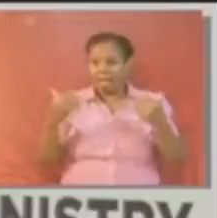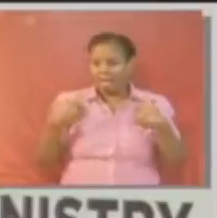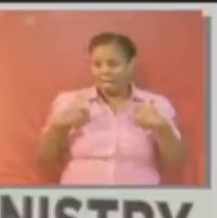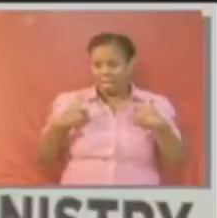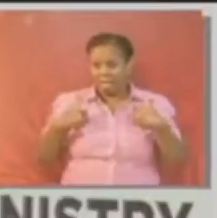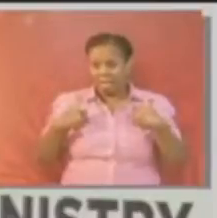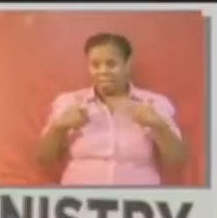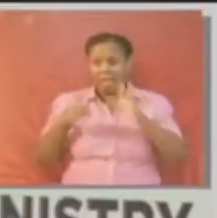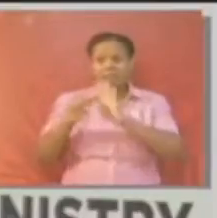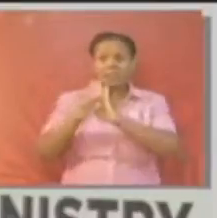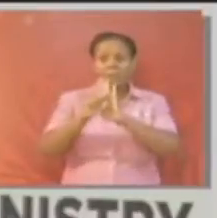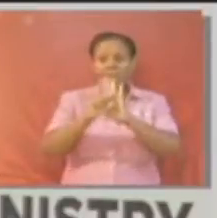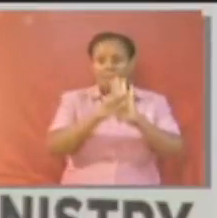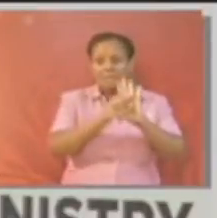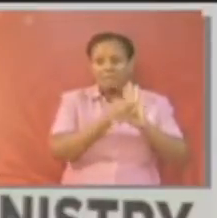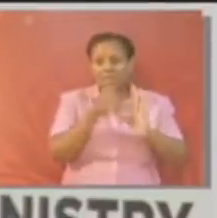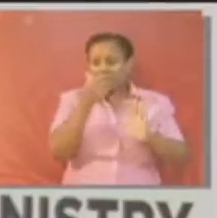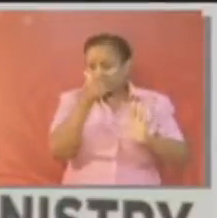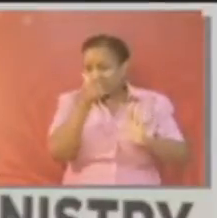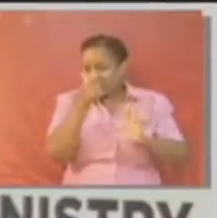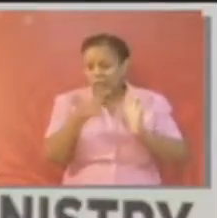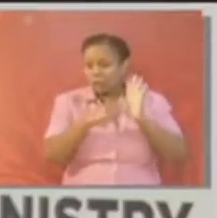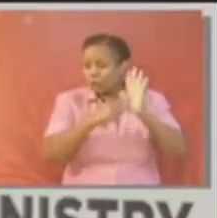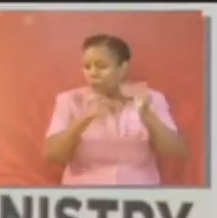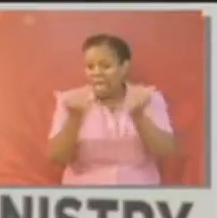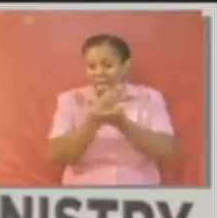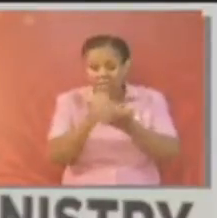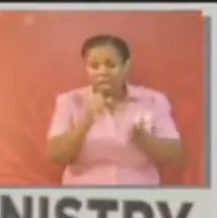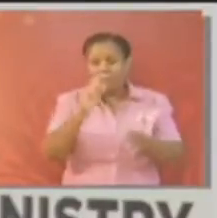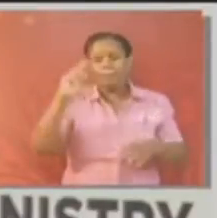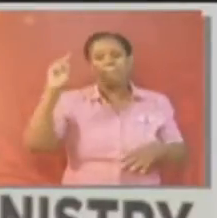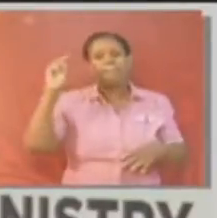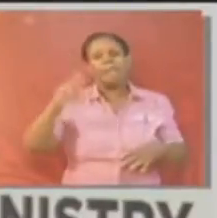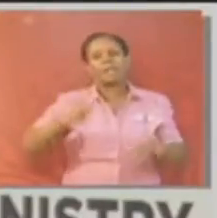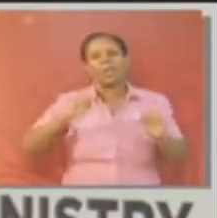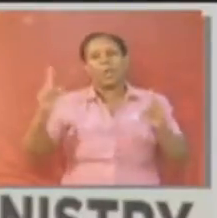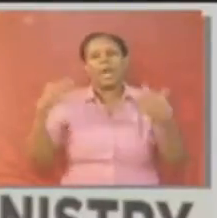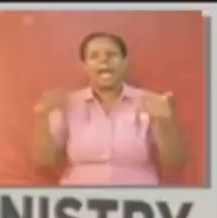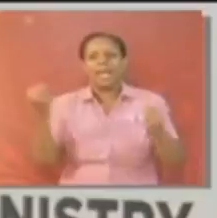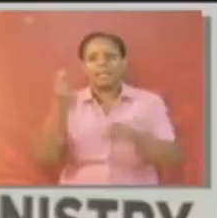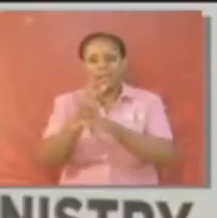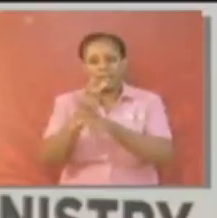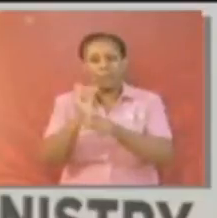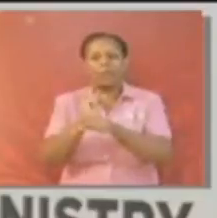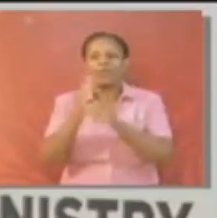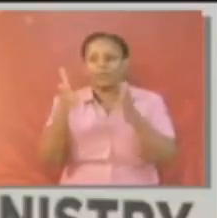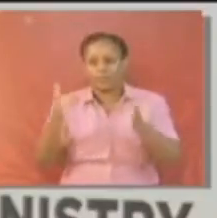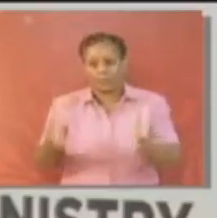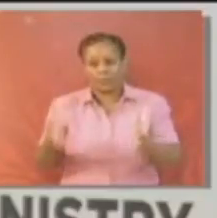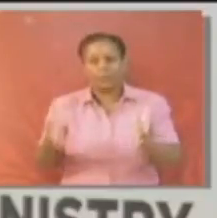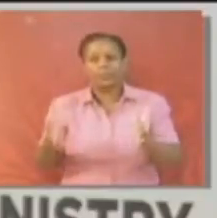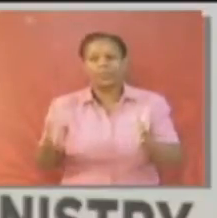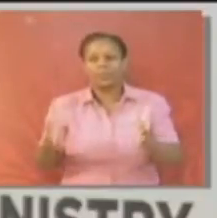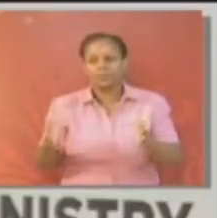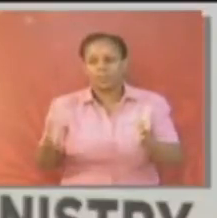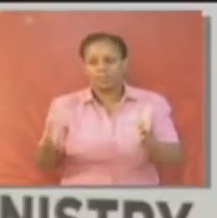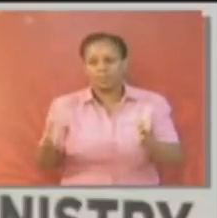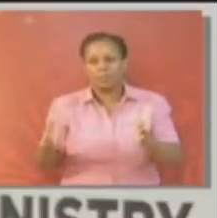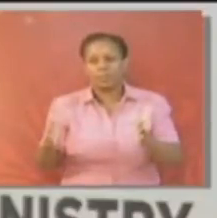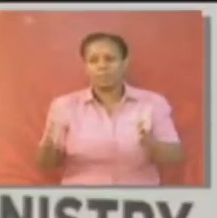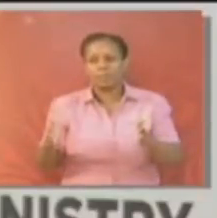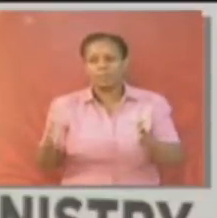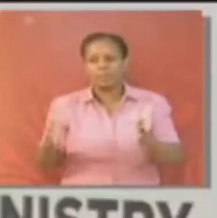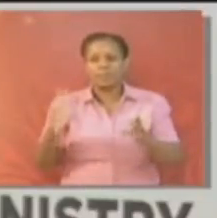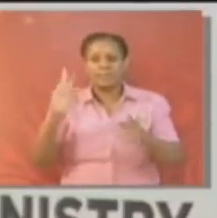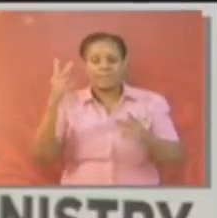if you have signs and symptoms, you get tested quickly, you won't go on to spread to anyone else. The other part of it is when you go from the